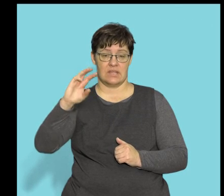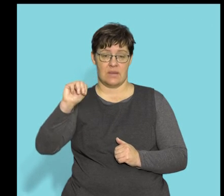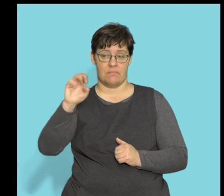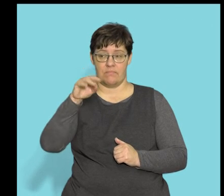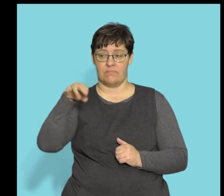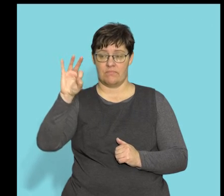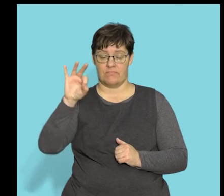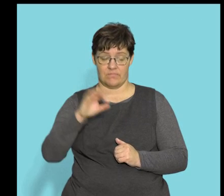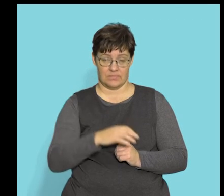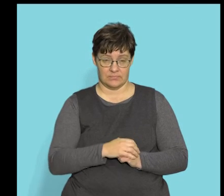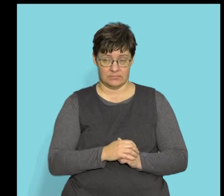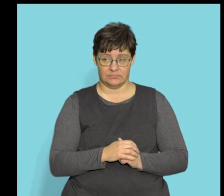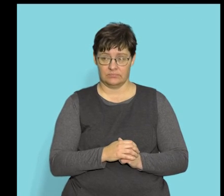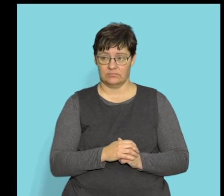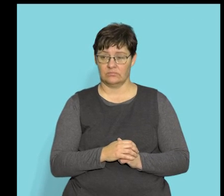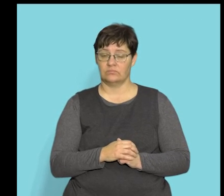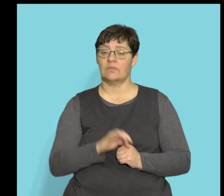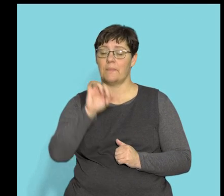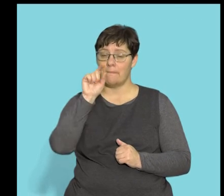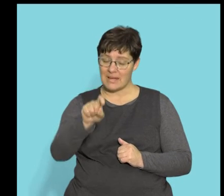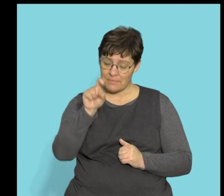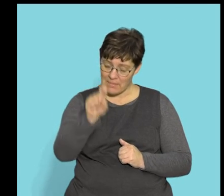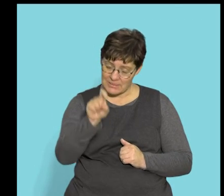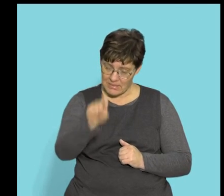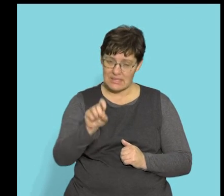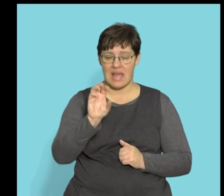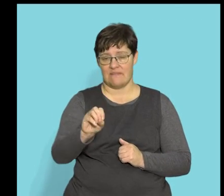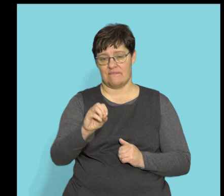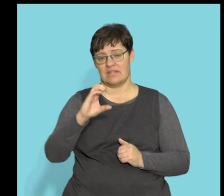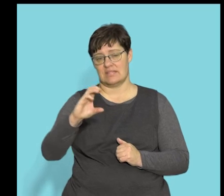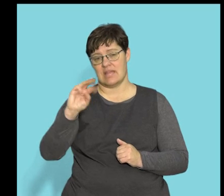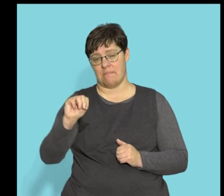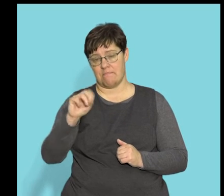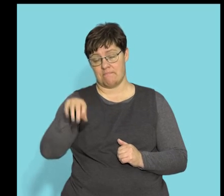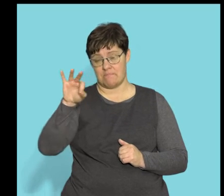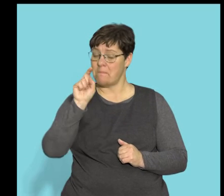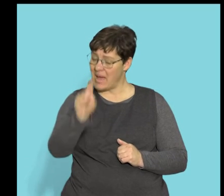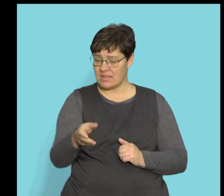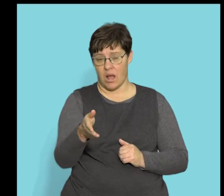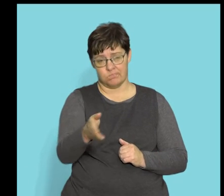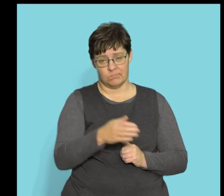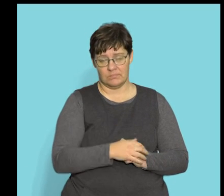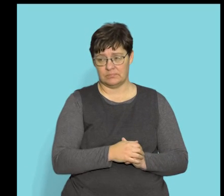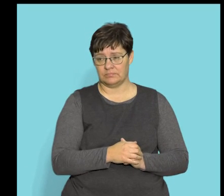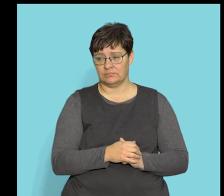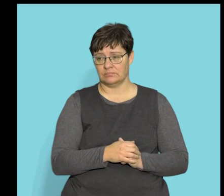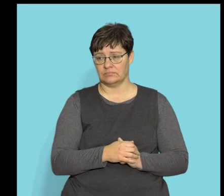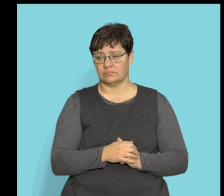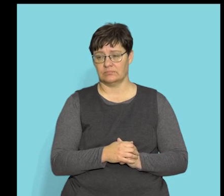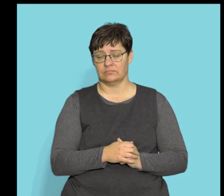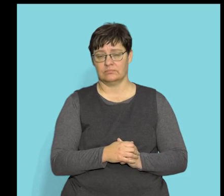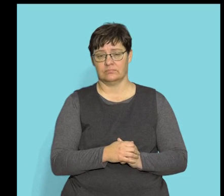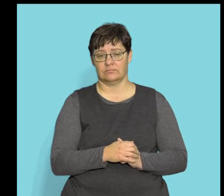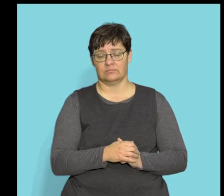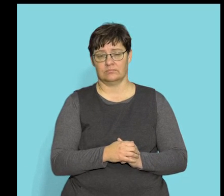And please remember that I have to include my units. And my units will be